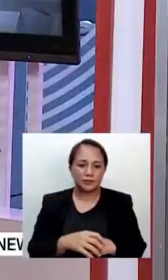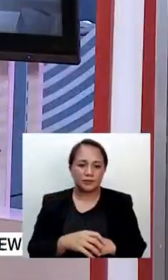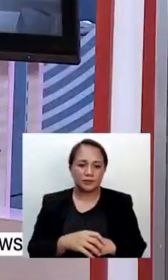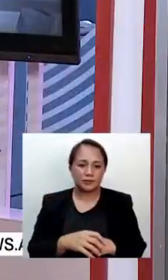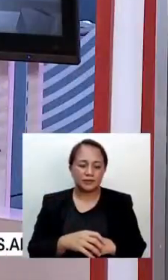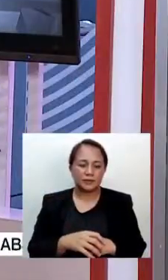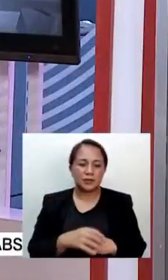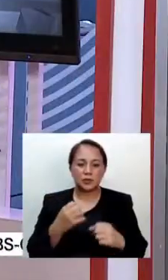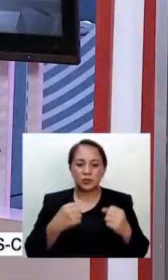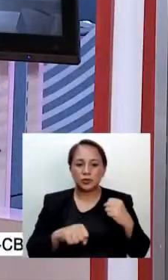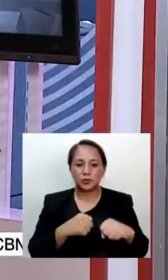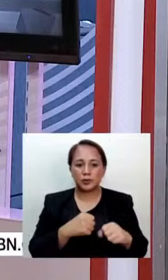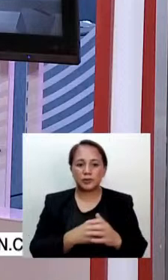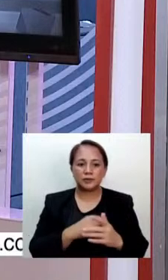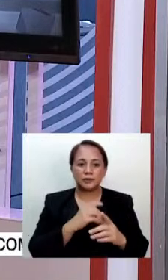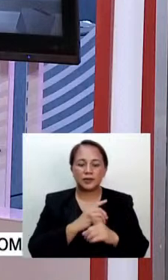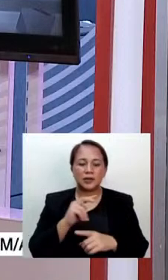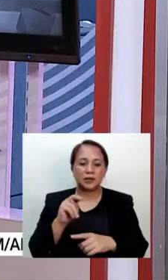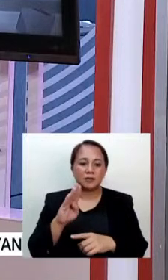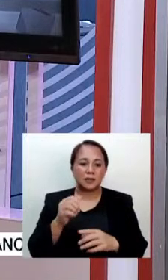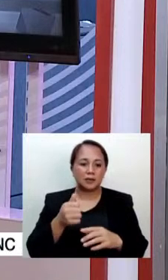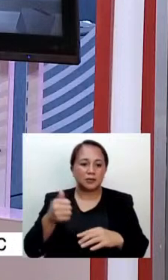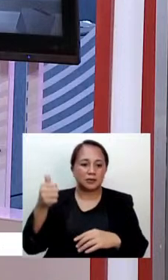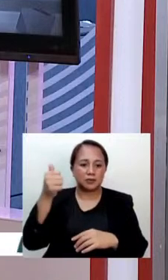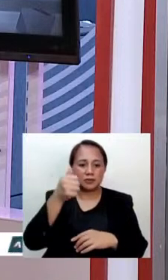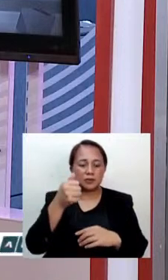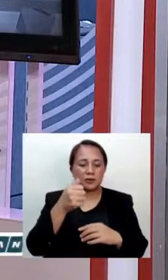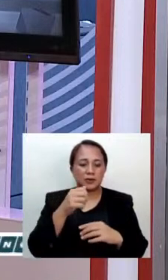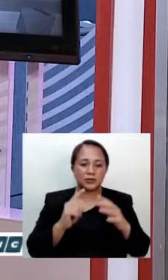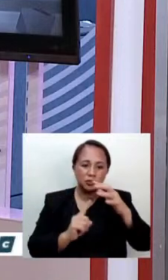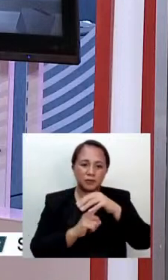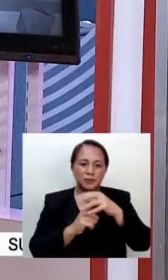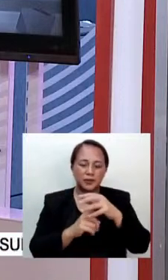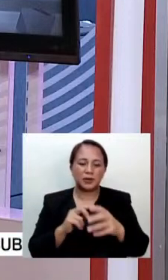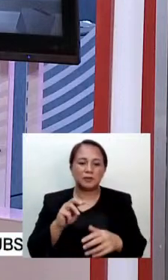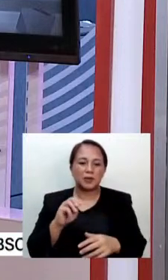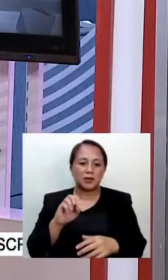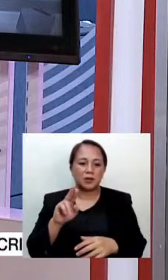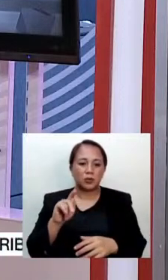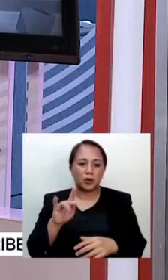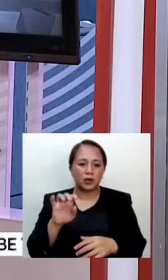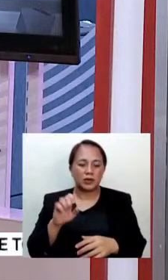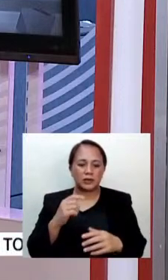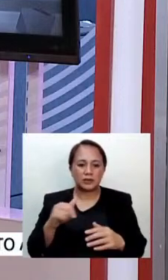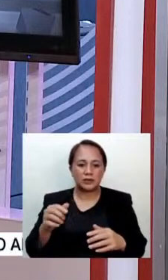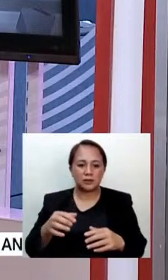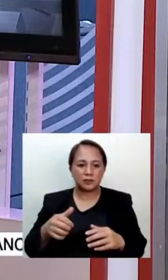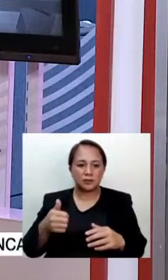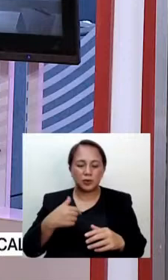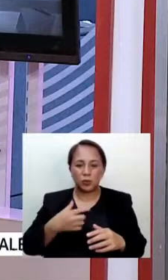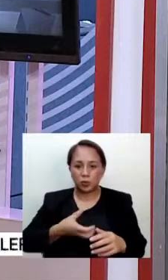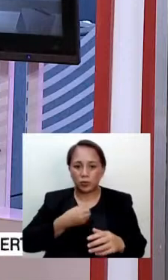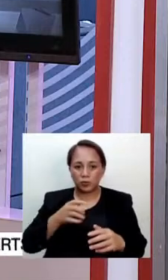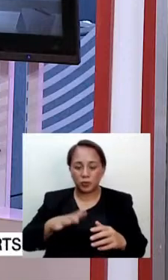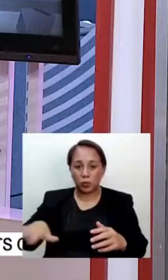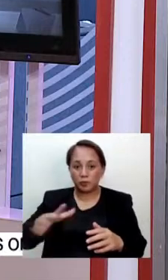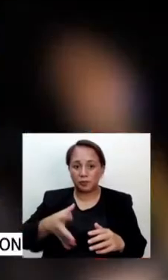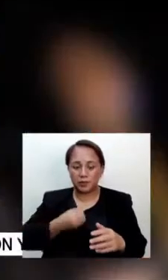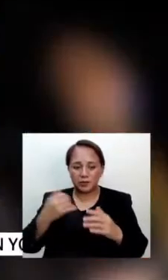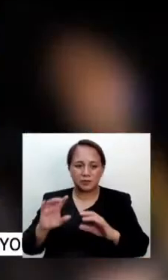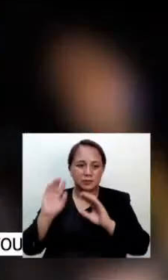sports now. The defending NBA champions Milwaukee Bucks steal home court advantage against the second-seeded Boston